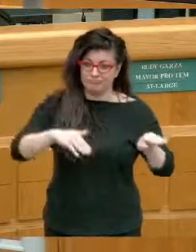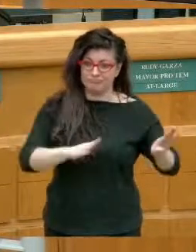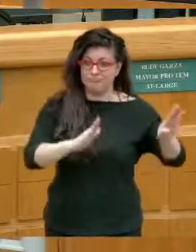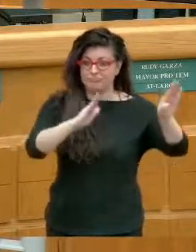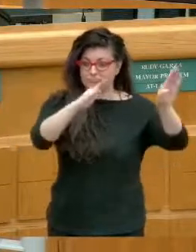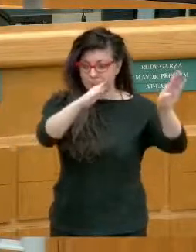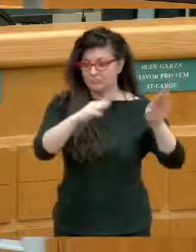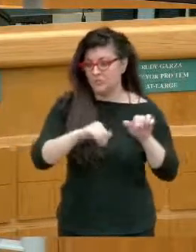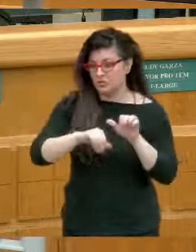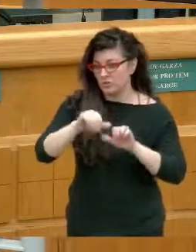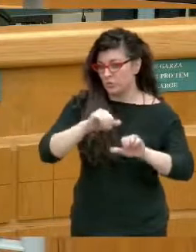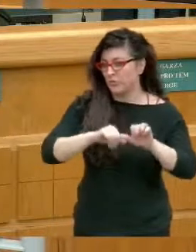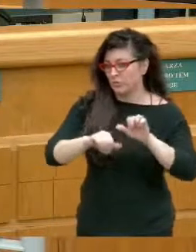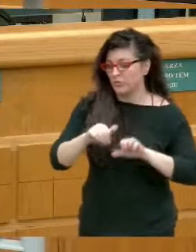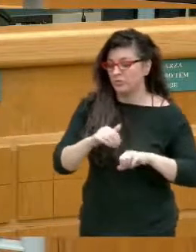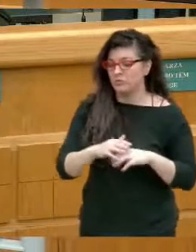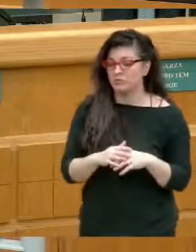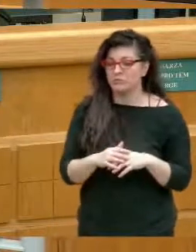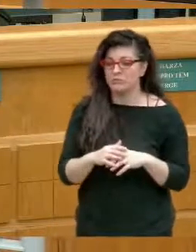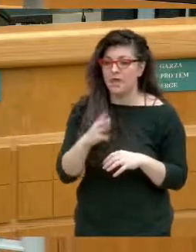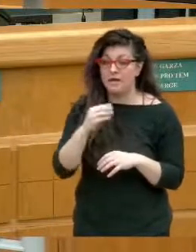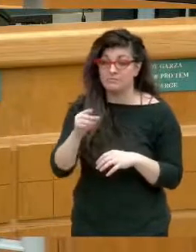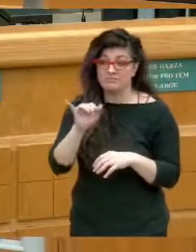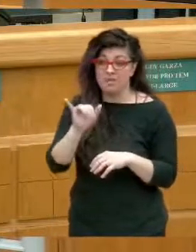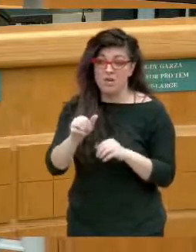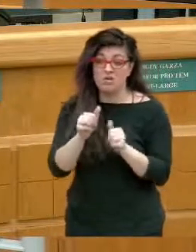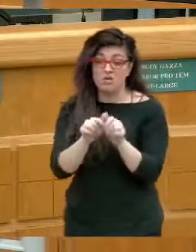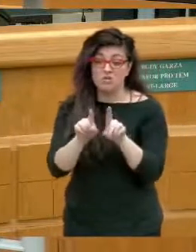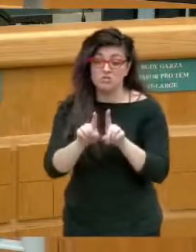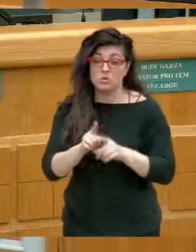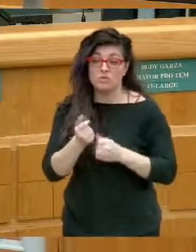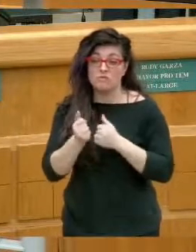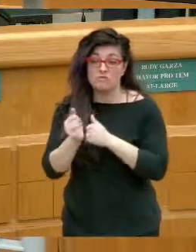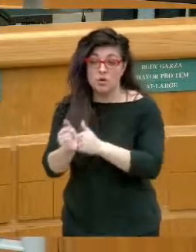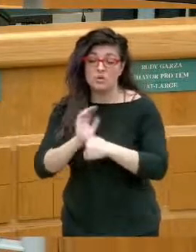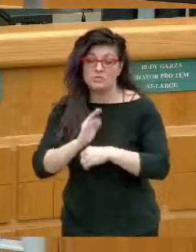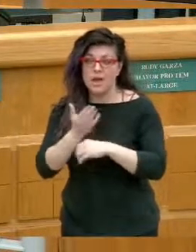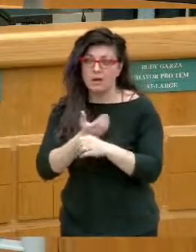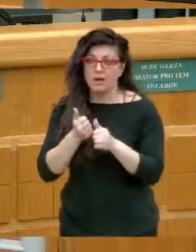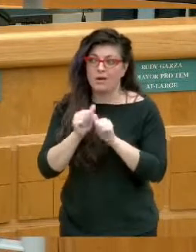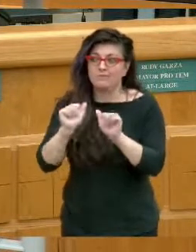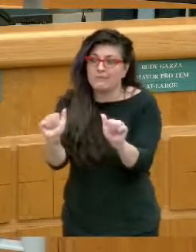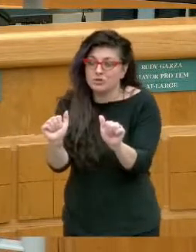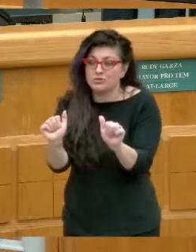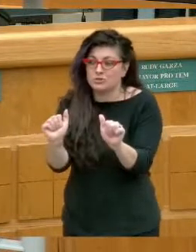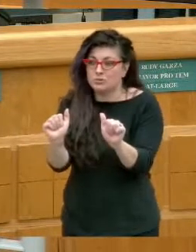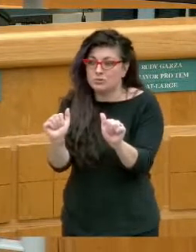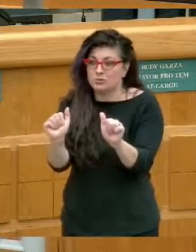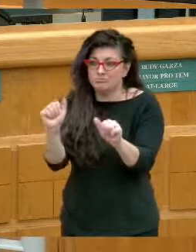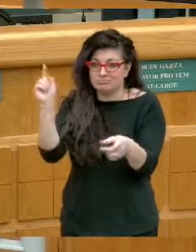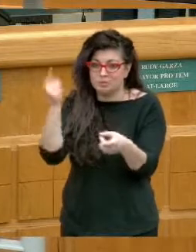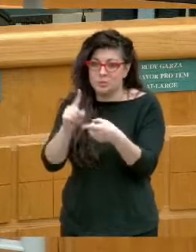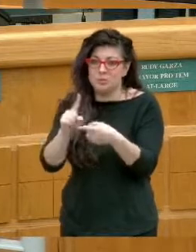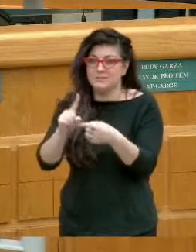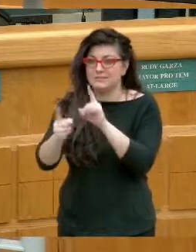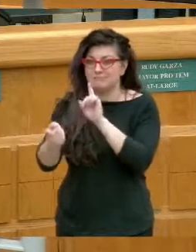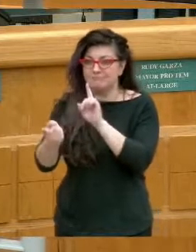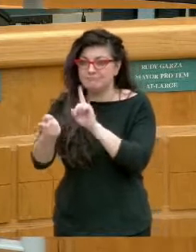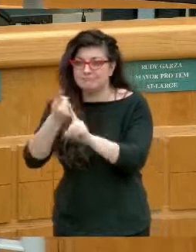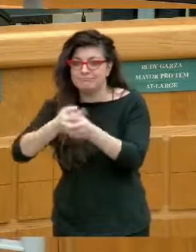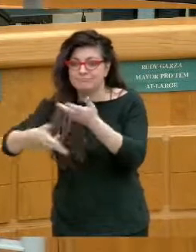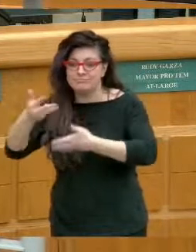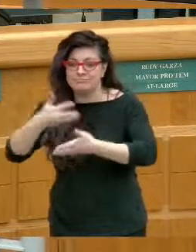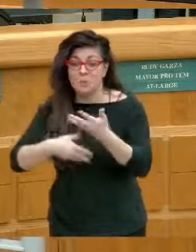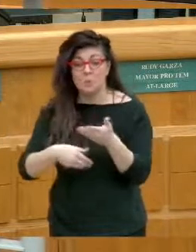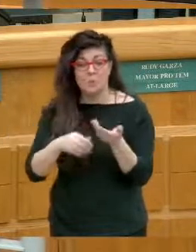social distancing and everything that we're doing to mitigate the transmission of COVID-19. And if anything, I think this shows that we have some bit of